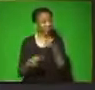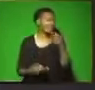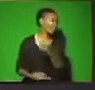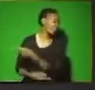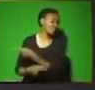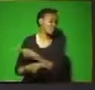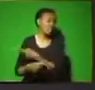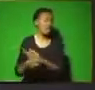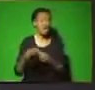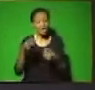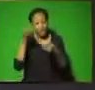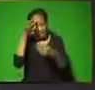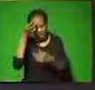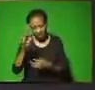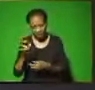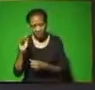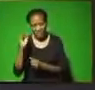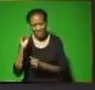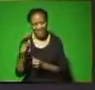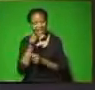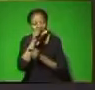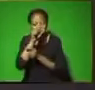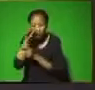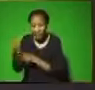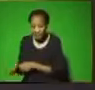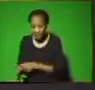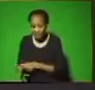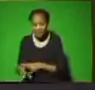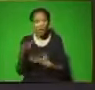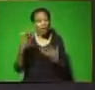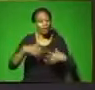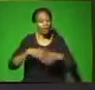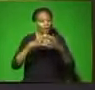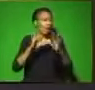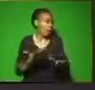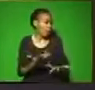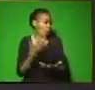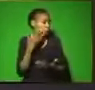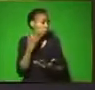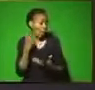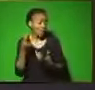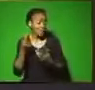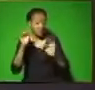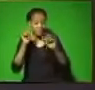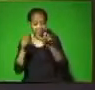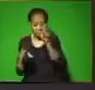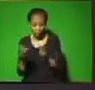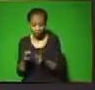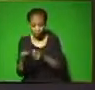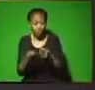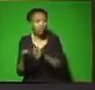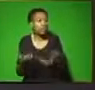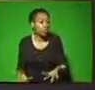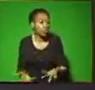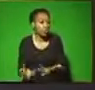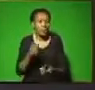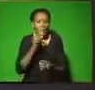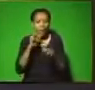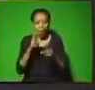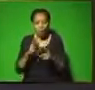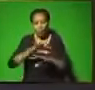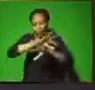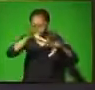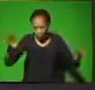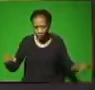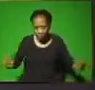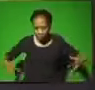government of Dinonyane, which was formed by the white capitalist establishment, hoped to bring everybody into a signed